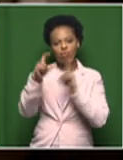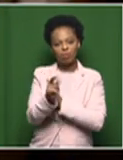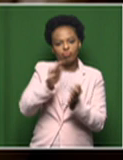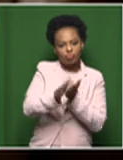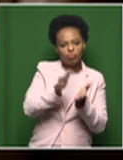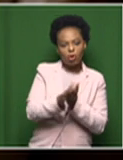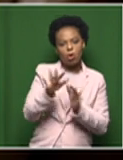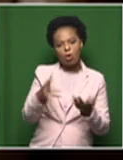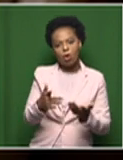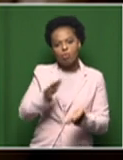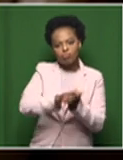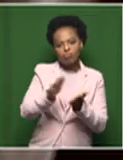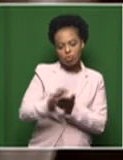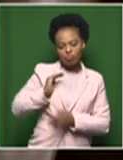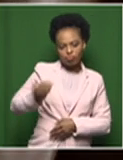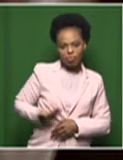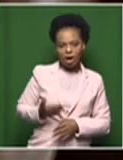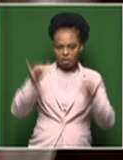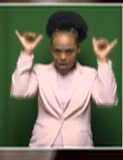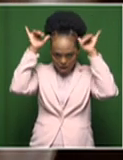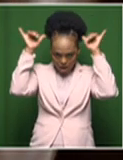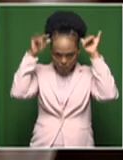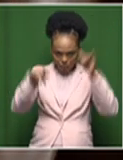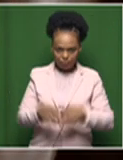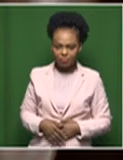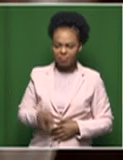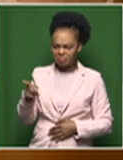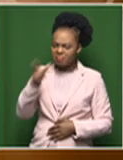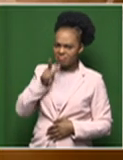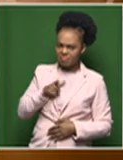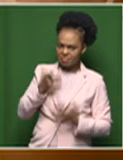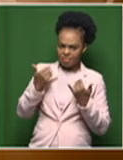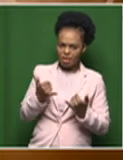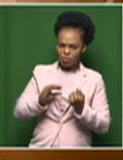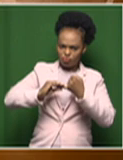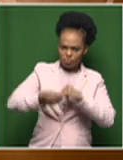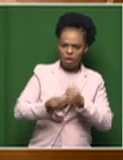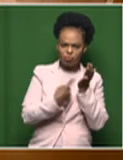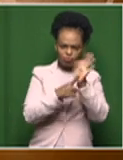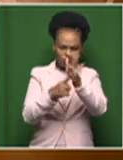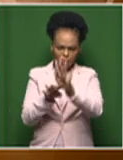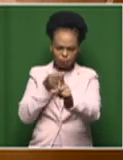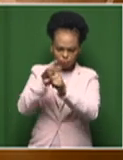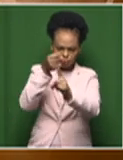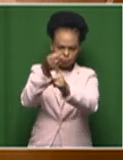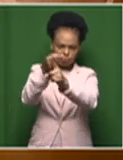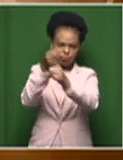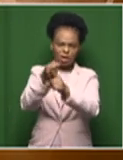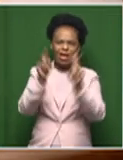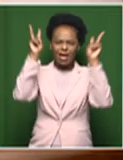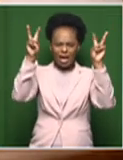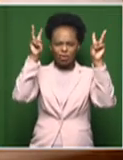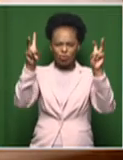bride wealth, the cow. Yeah, and I spoke to her. She said that, well, she's trying to dispel the myths around